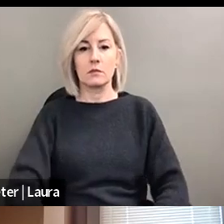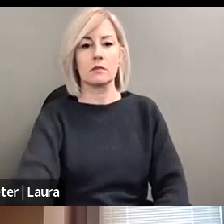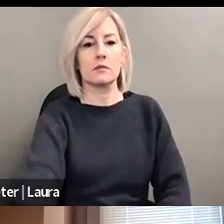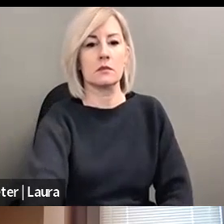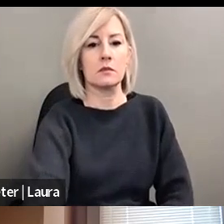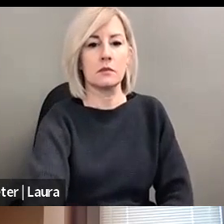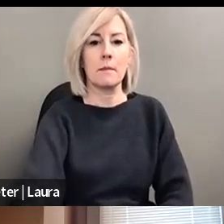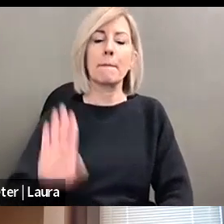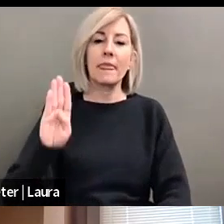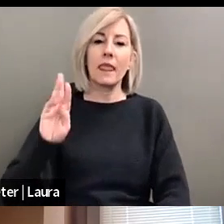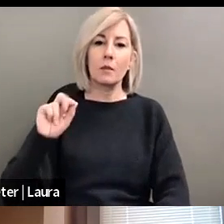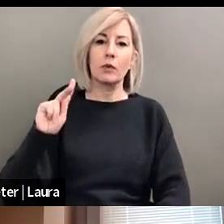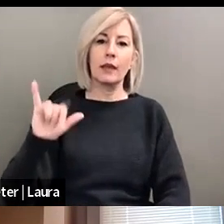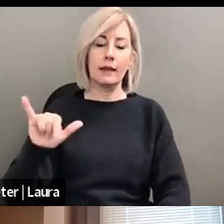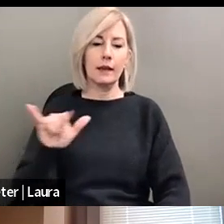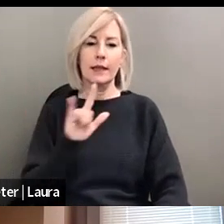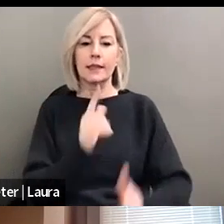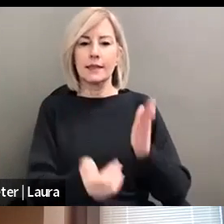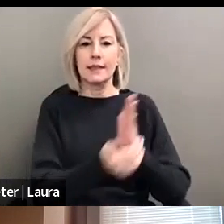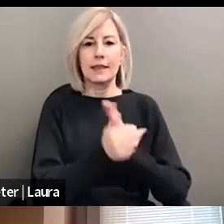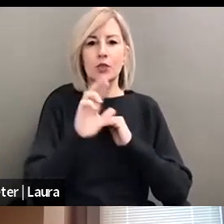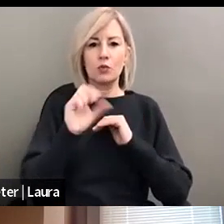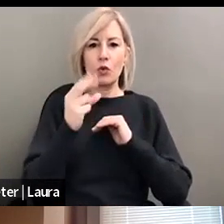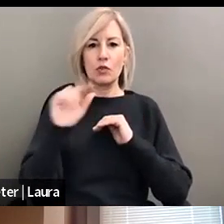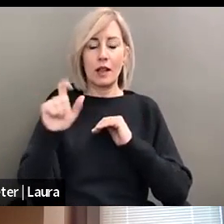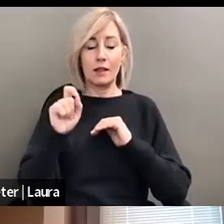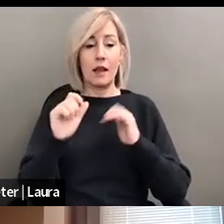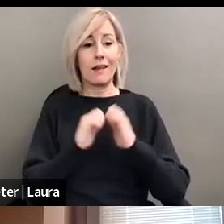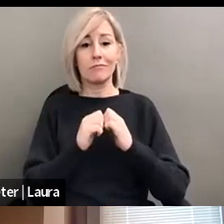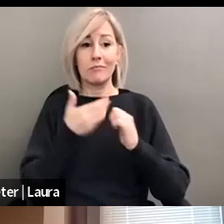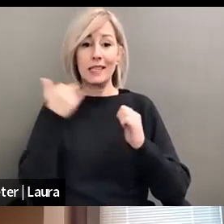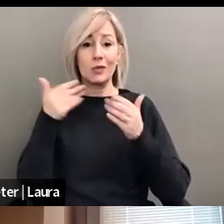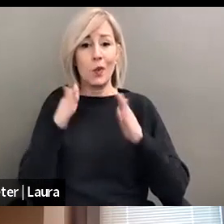on Rochelle, kind of the best way for us to sum that up is,